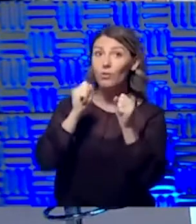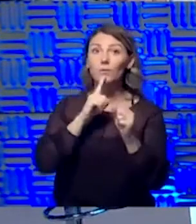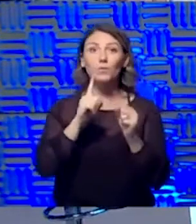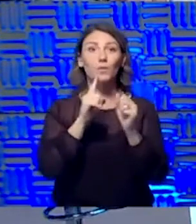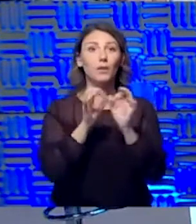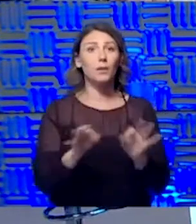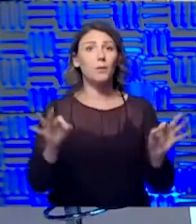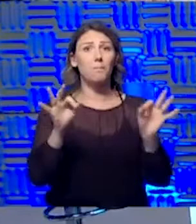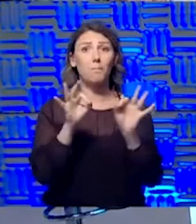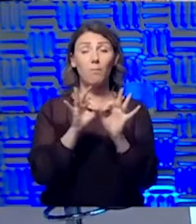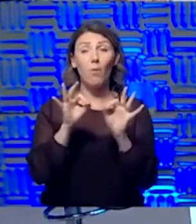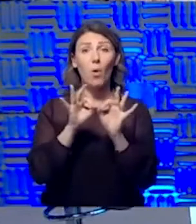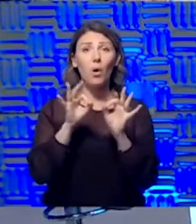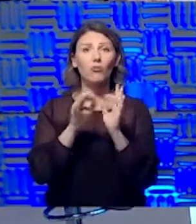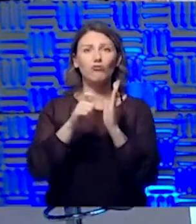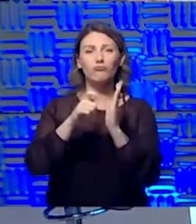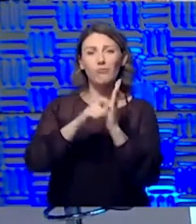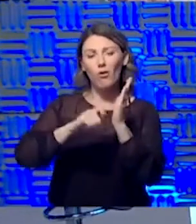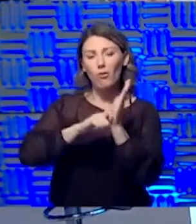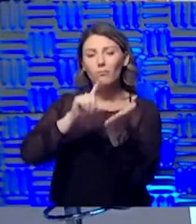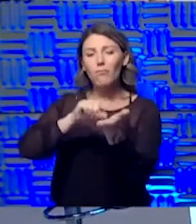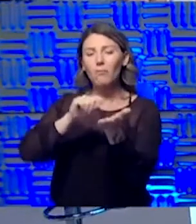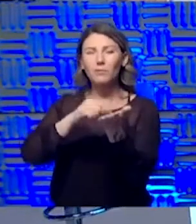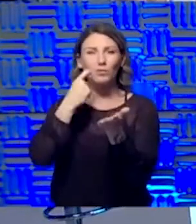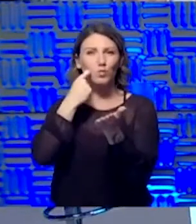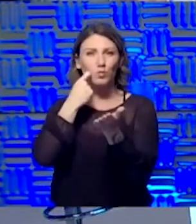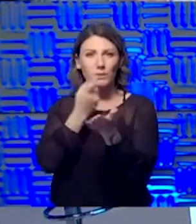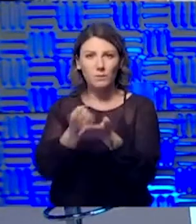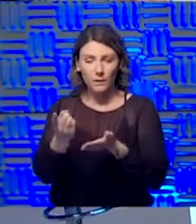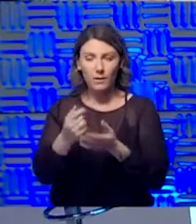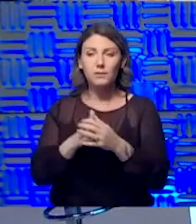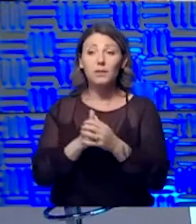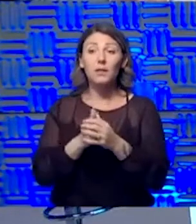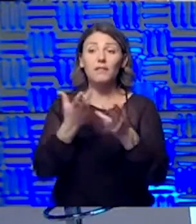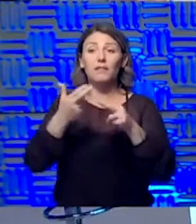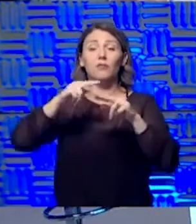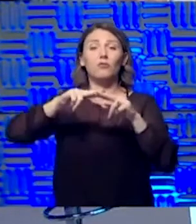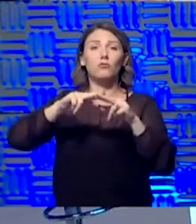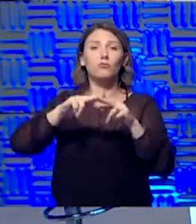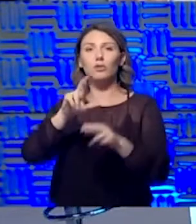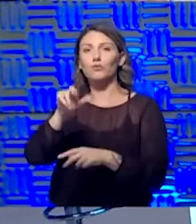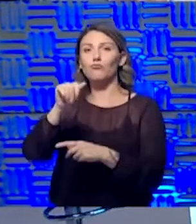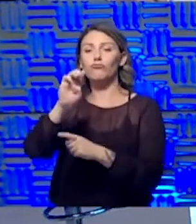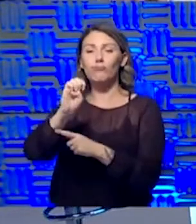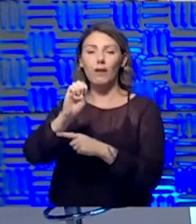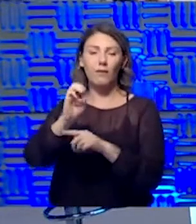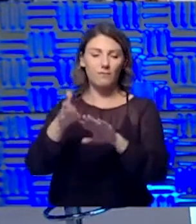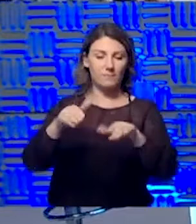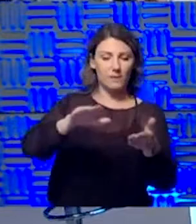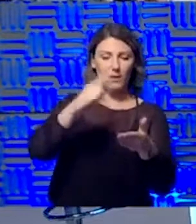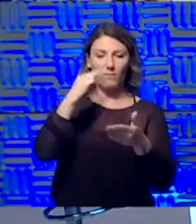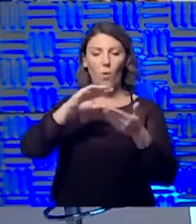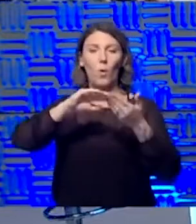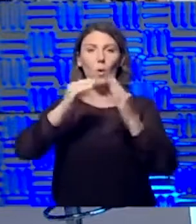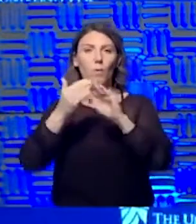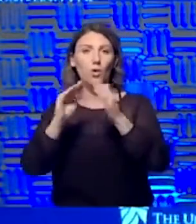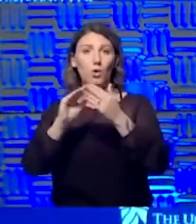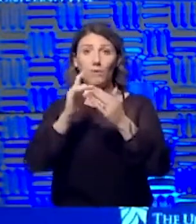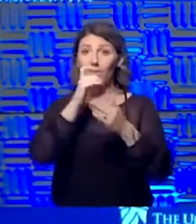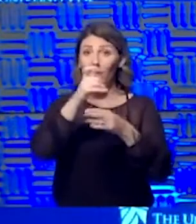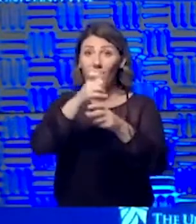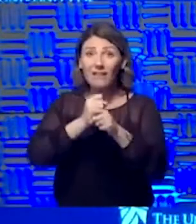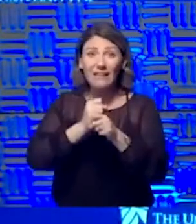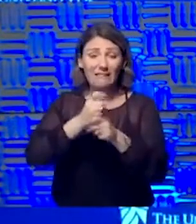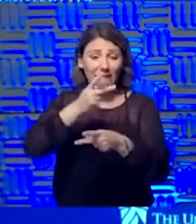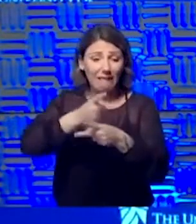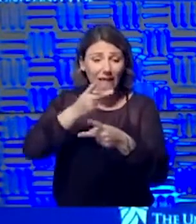some articles that have been published over the last few weeks talking about the increased rate of death in our community for patients who aren't getting care but are having